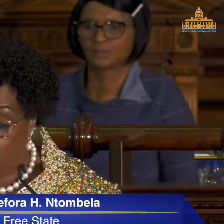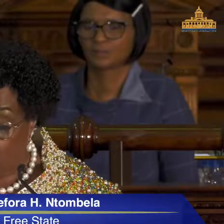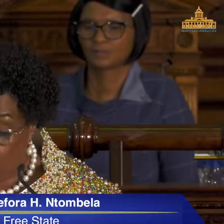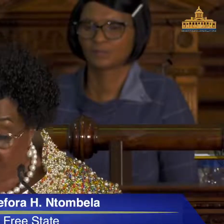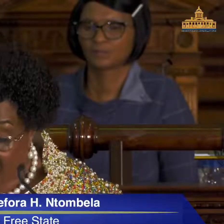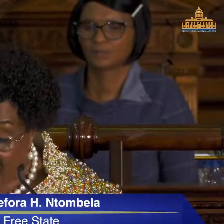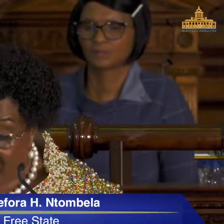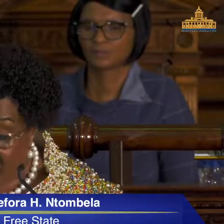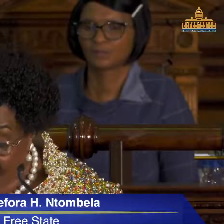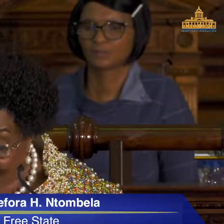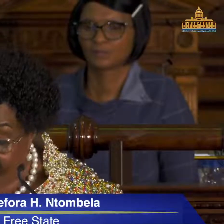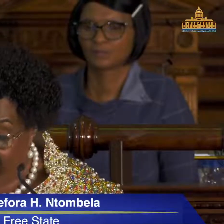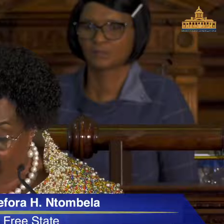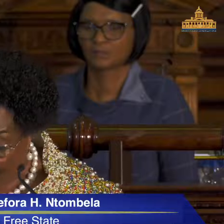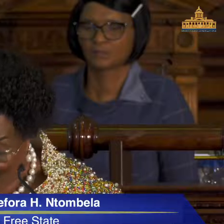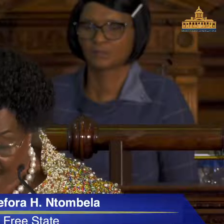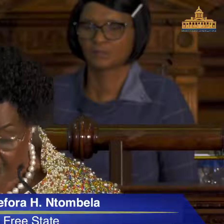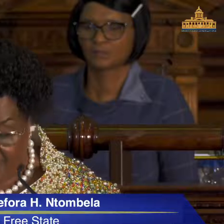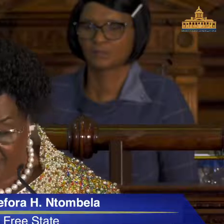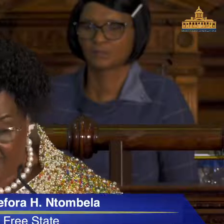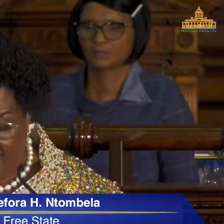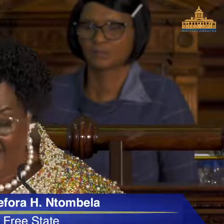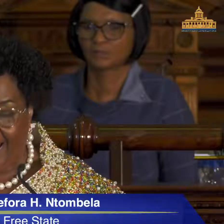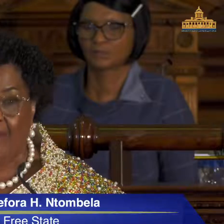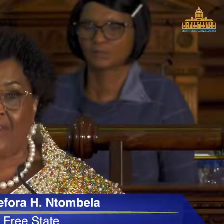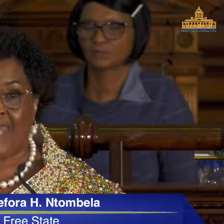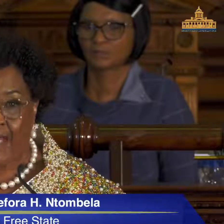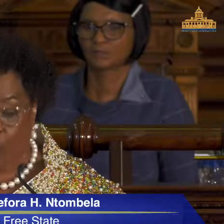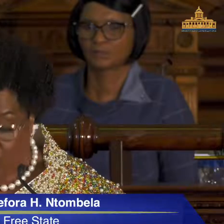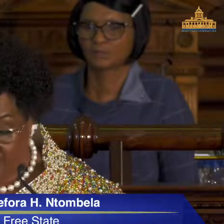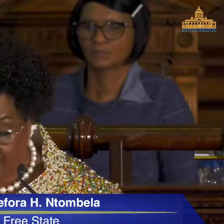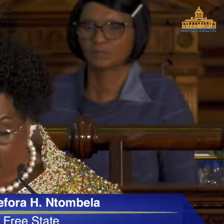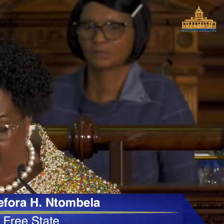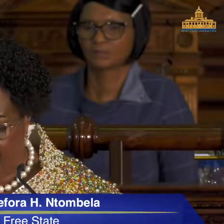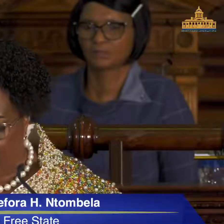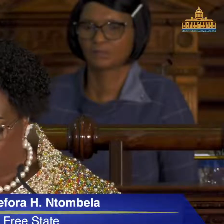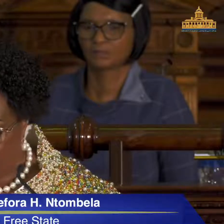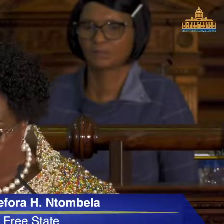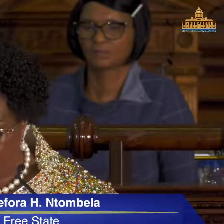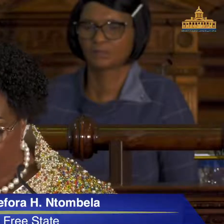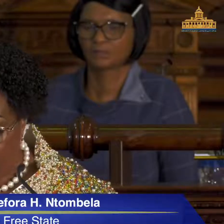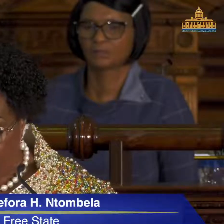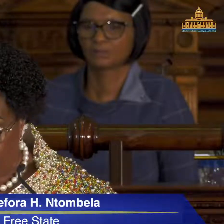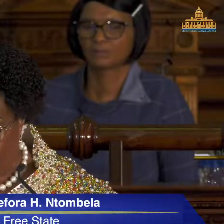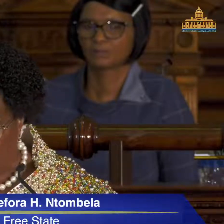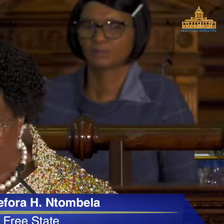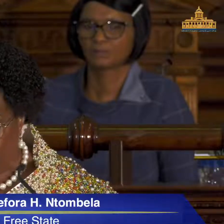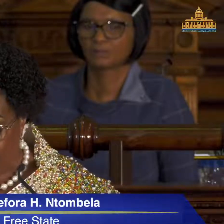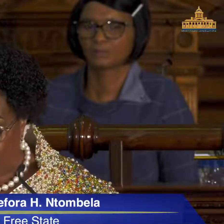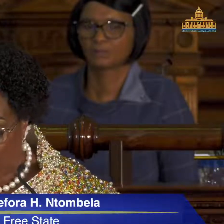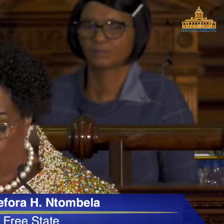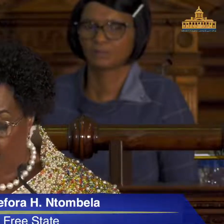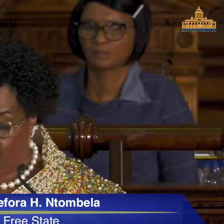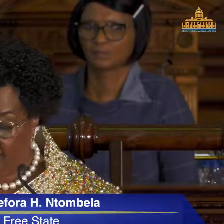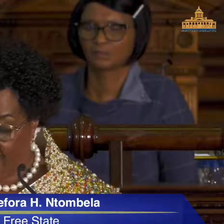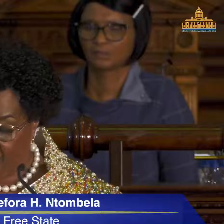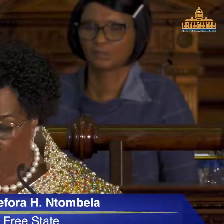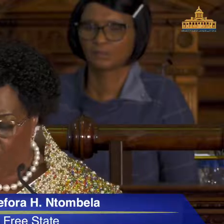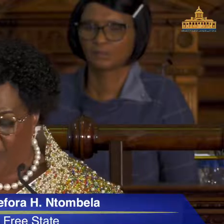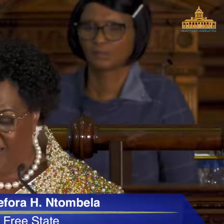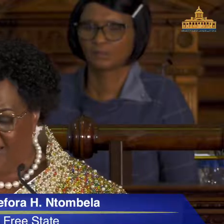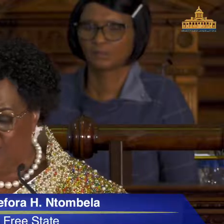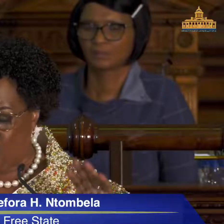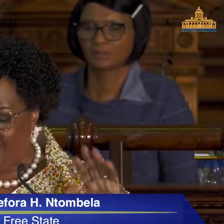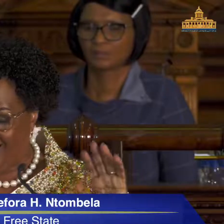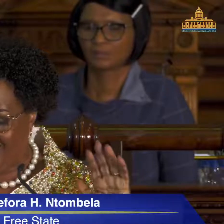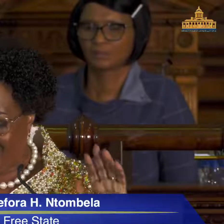financial disclosure in government. Lifestyle audit. Bao sa tsebeng ba gola bokana mara o